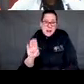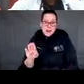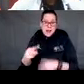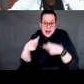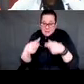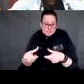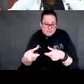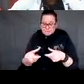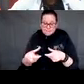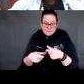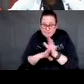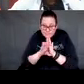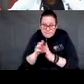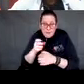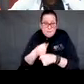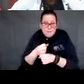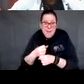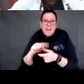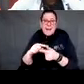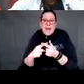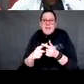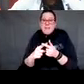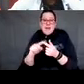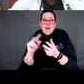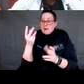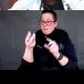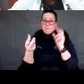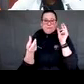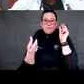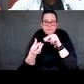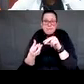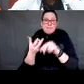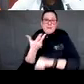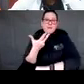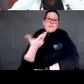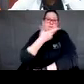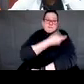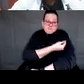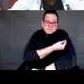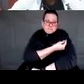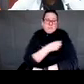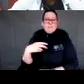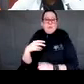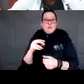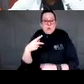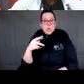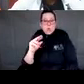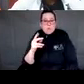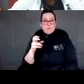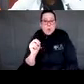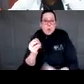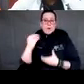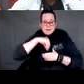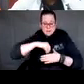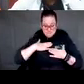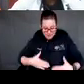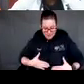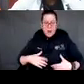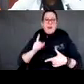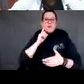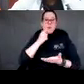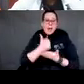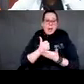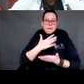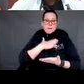and then package that in some way in the vaccine and deliver the protein itself, and then again to trigger